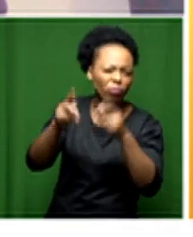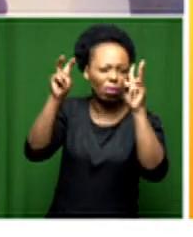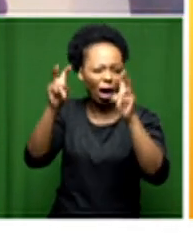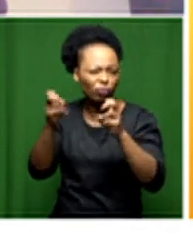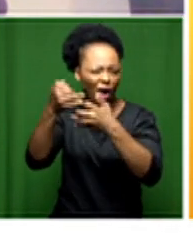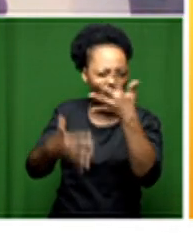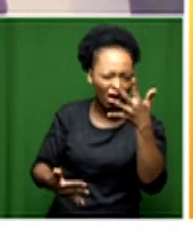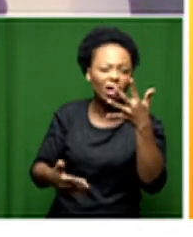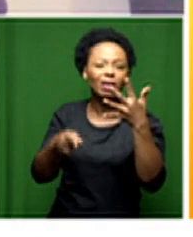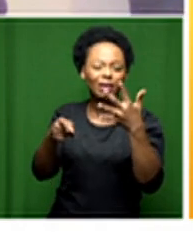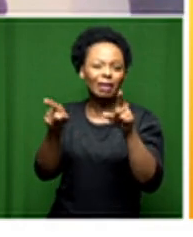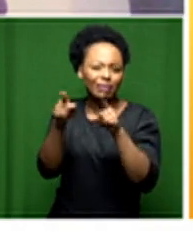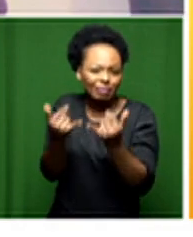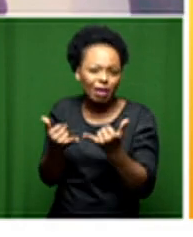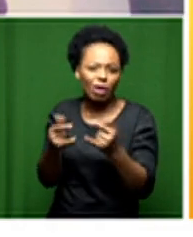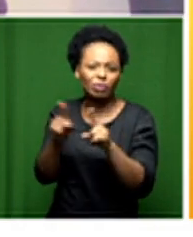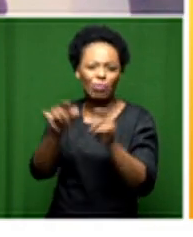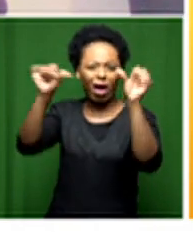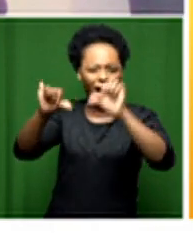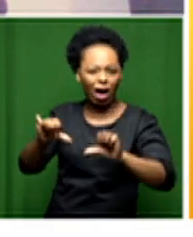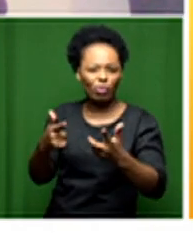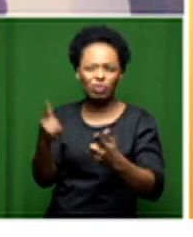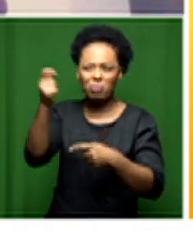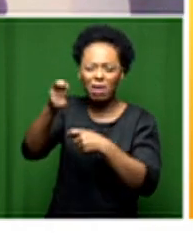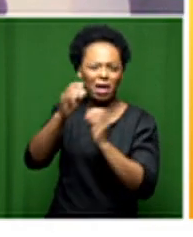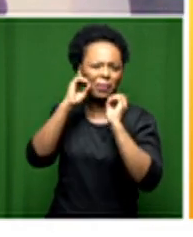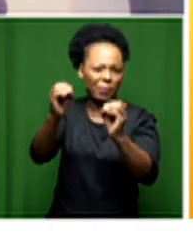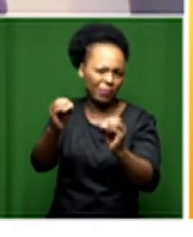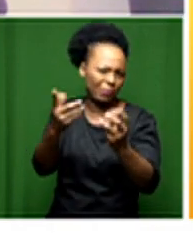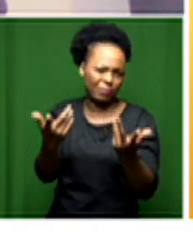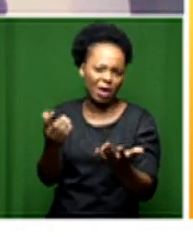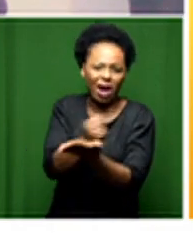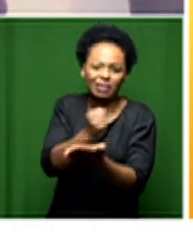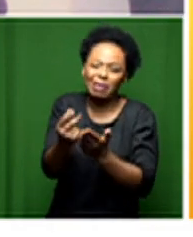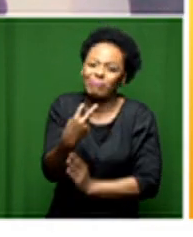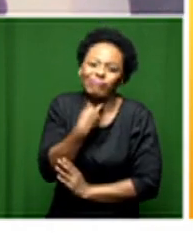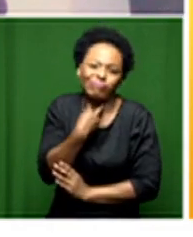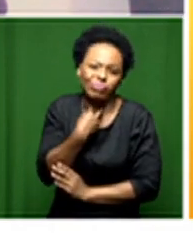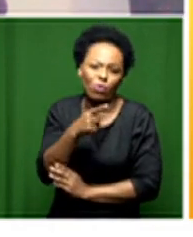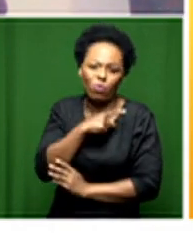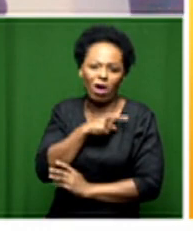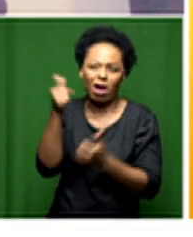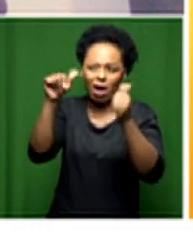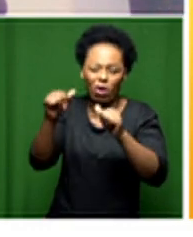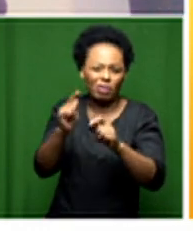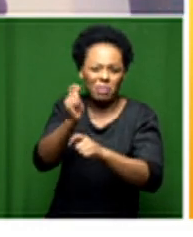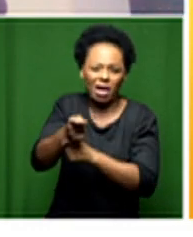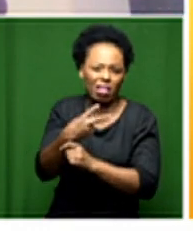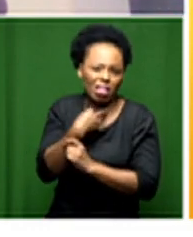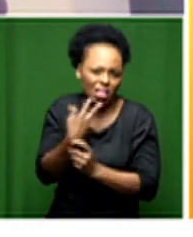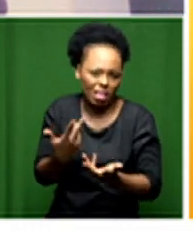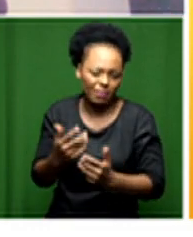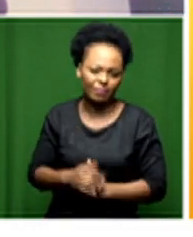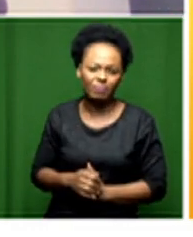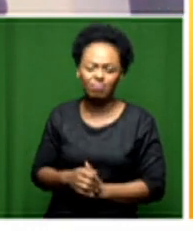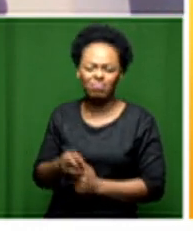and therefore their accounts have been unpaid. They have been unable to register. So let's talk. From your